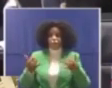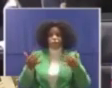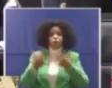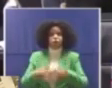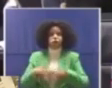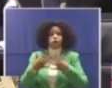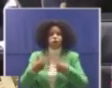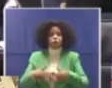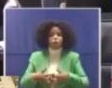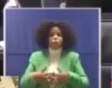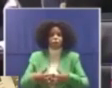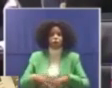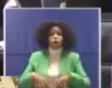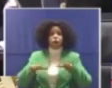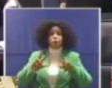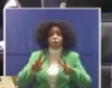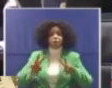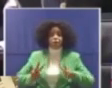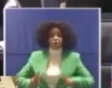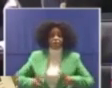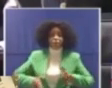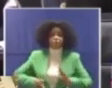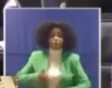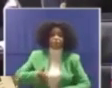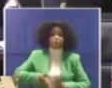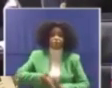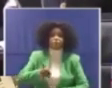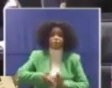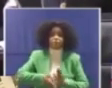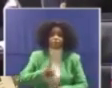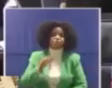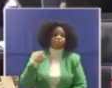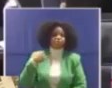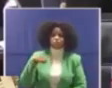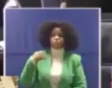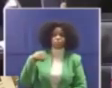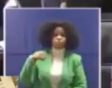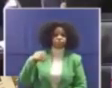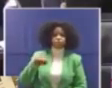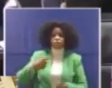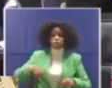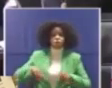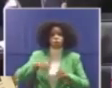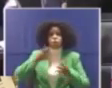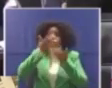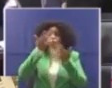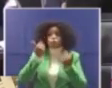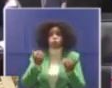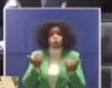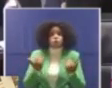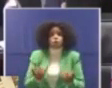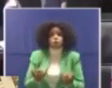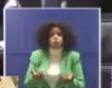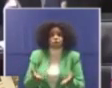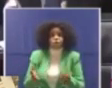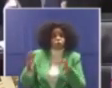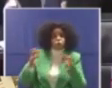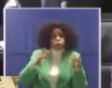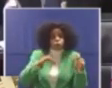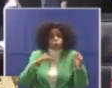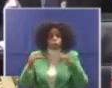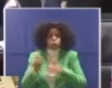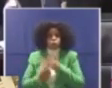bring lasting peace, and we will never know who benefits from these unending wars on the